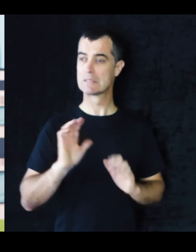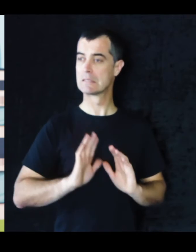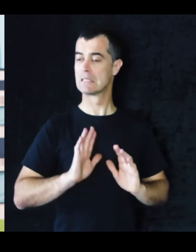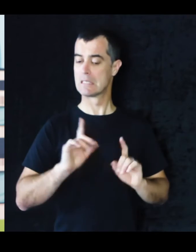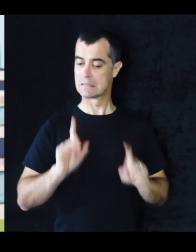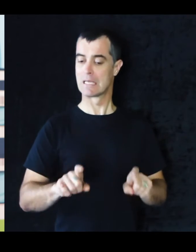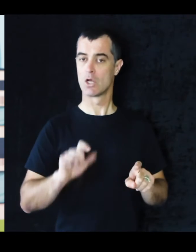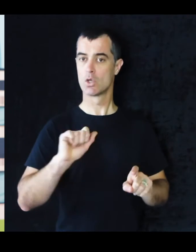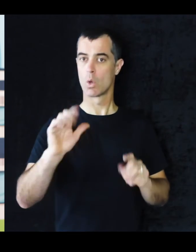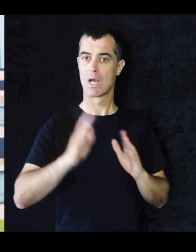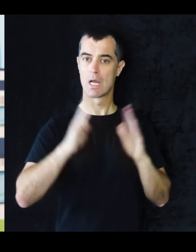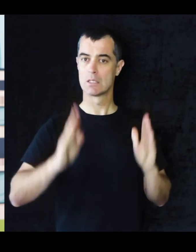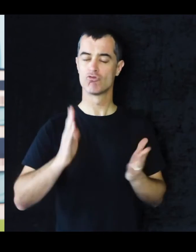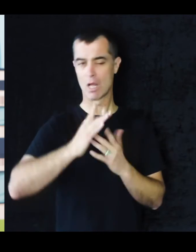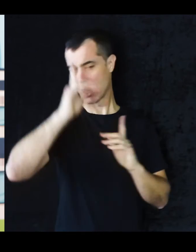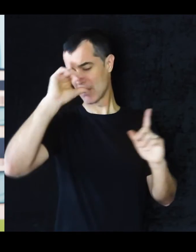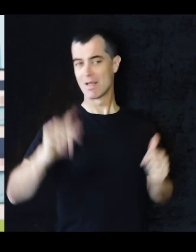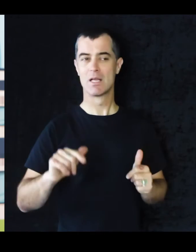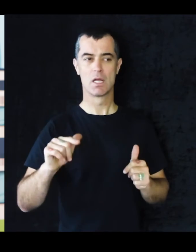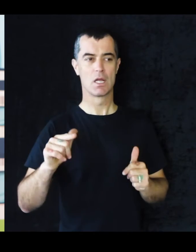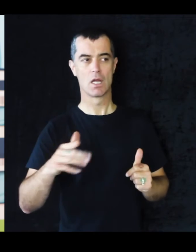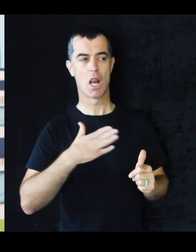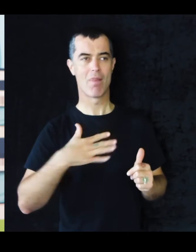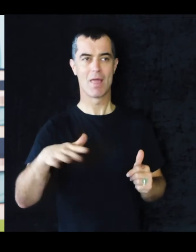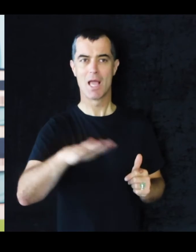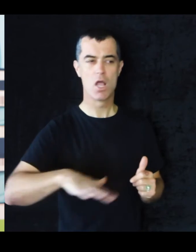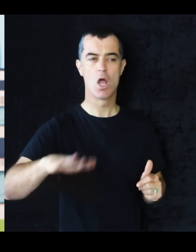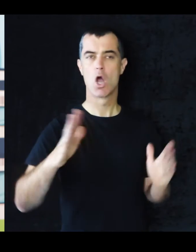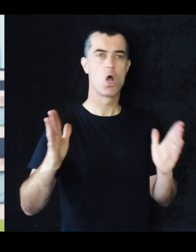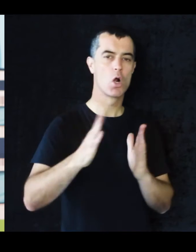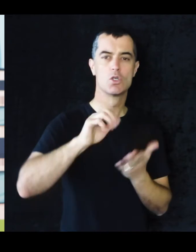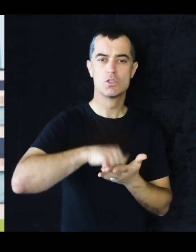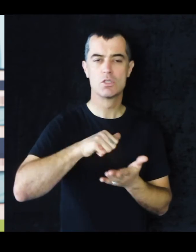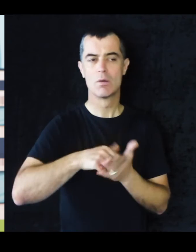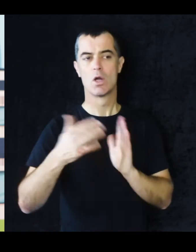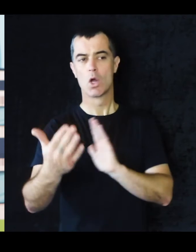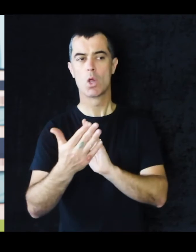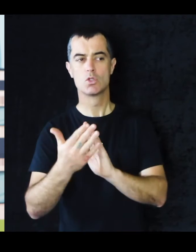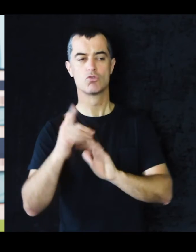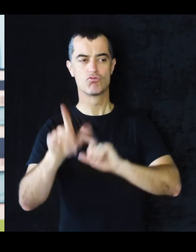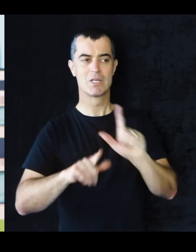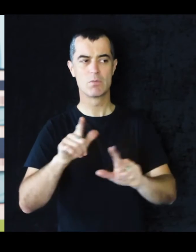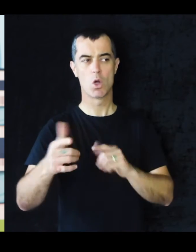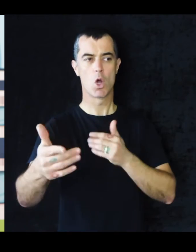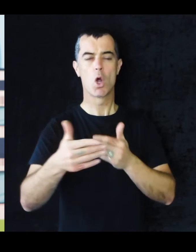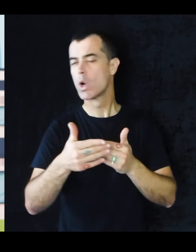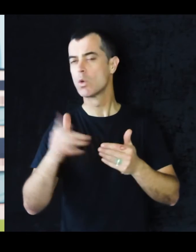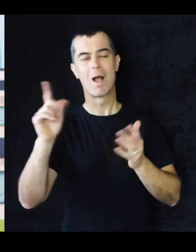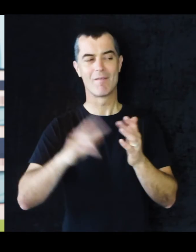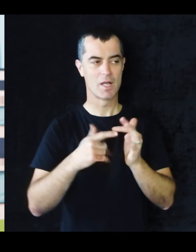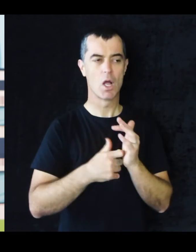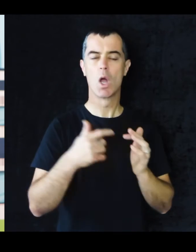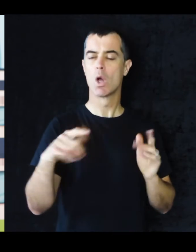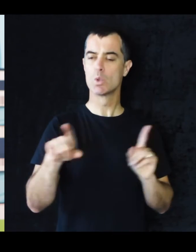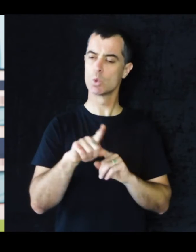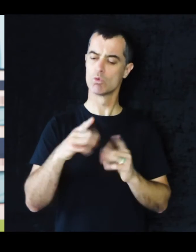stay in your own place because you absolutely loved it, you like the area, it's close to shops, close to transport, close